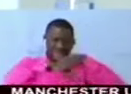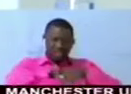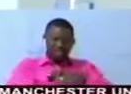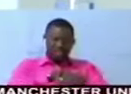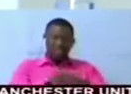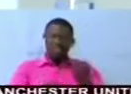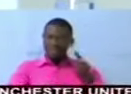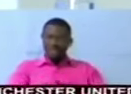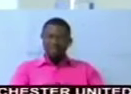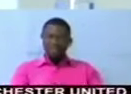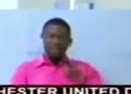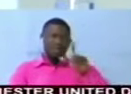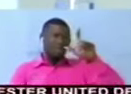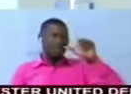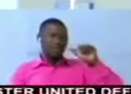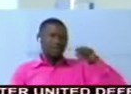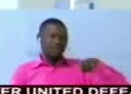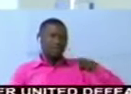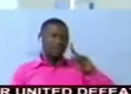No.